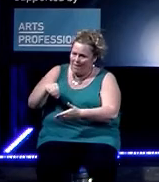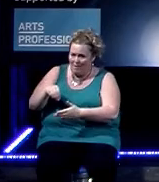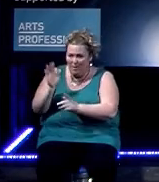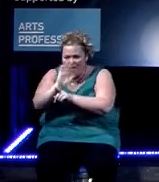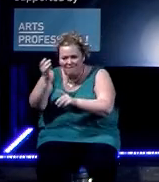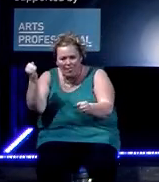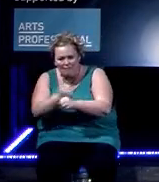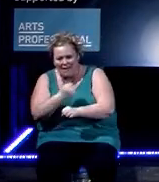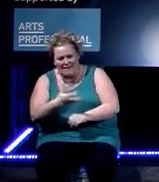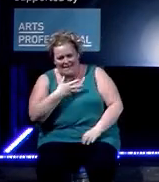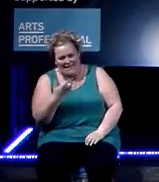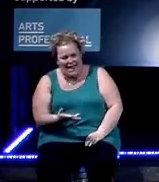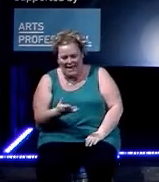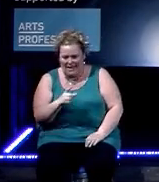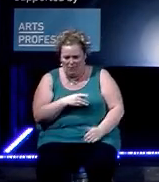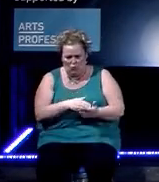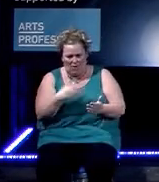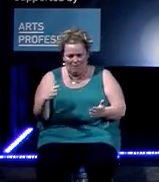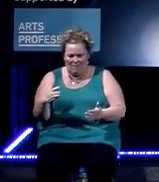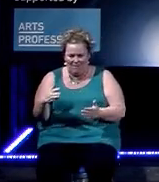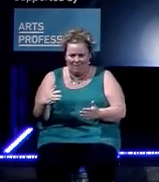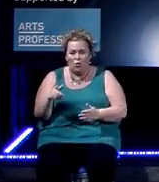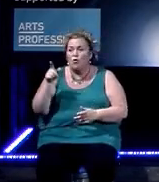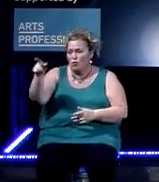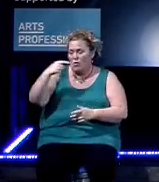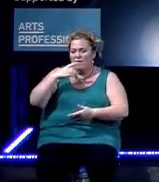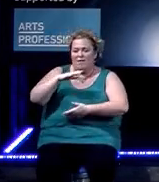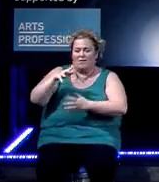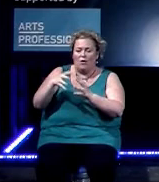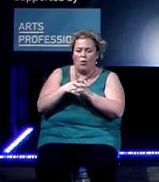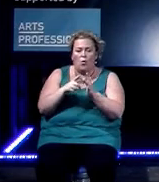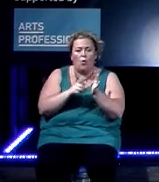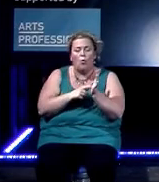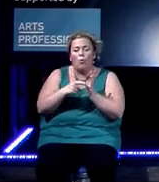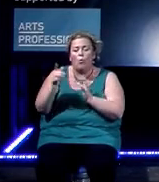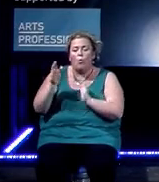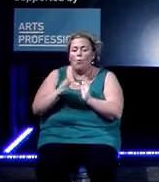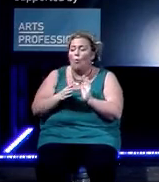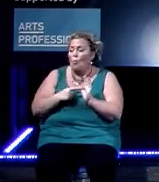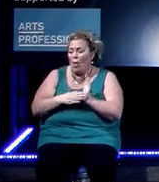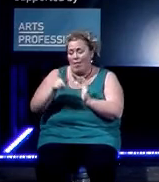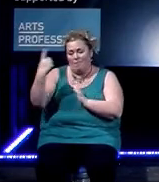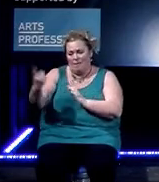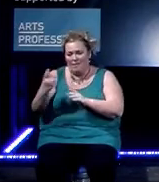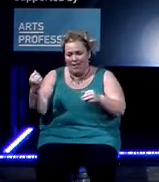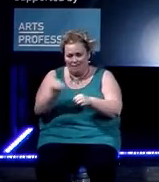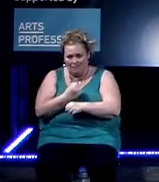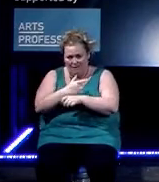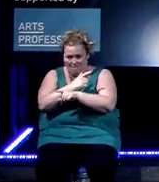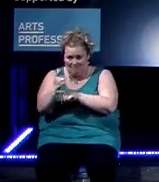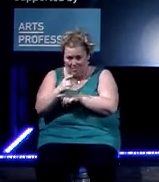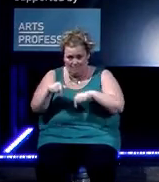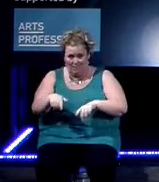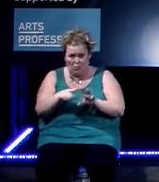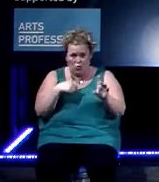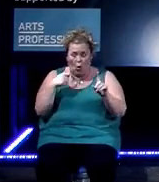high. So this is one guy who didn't like that, who Edison thought was a pirate. His name was William. William was a filmmaker based in New York,